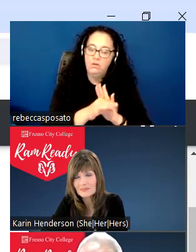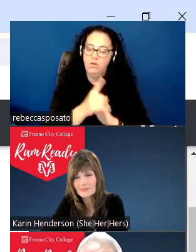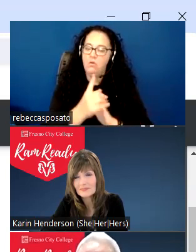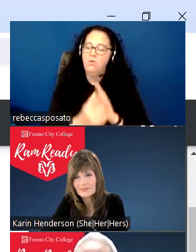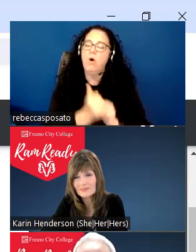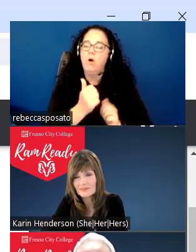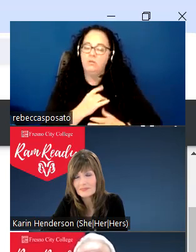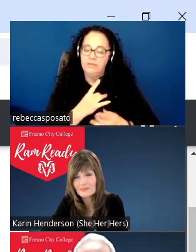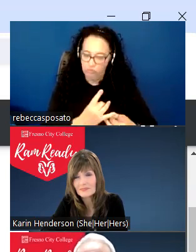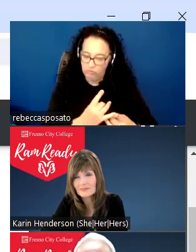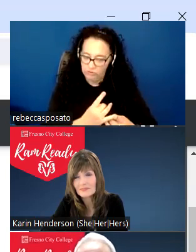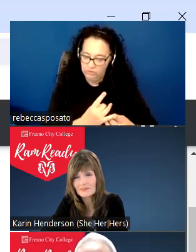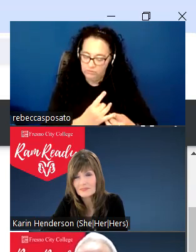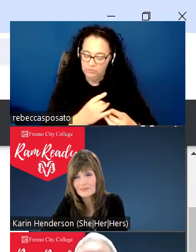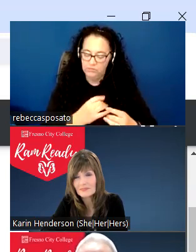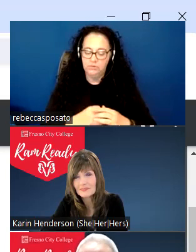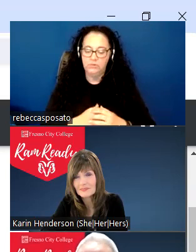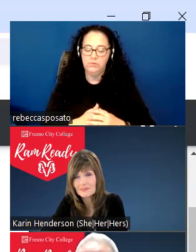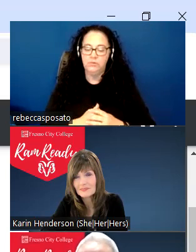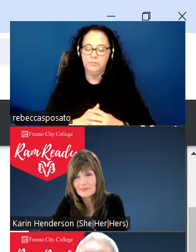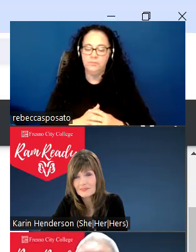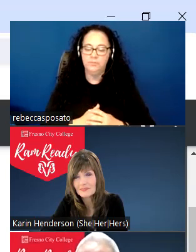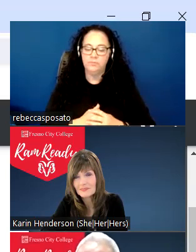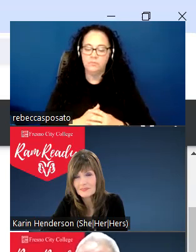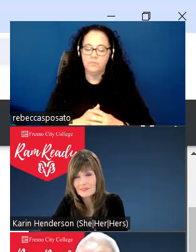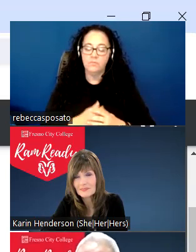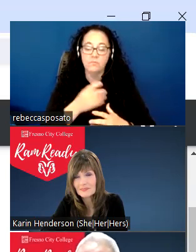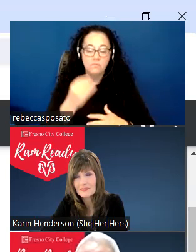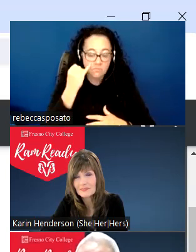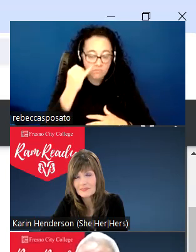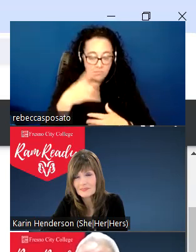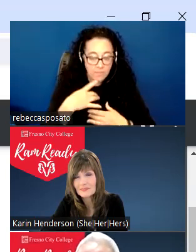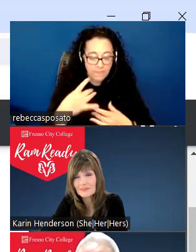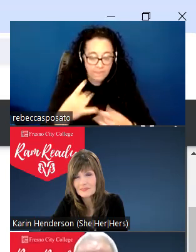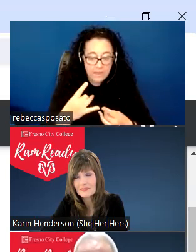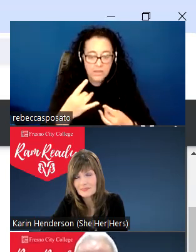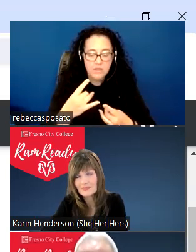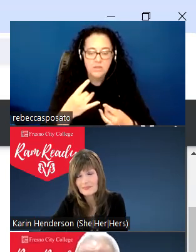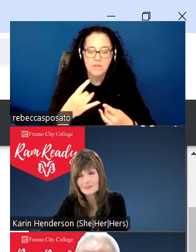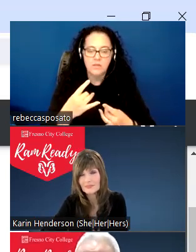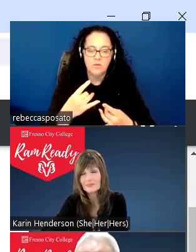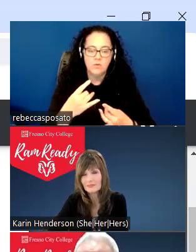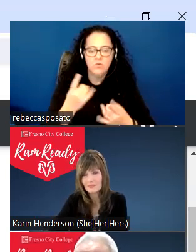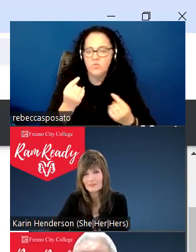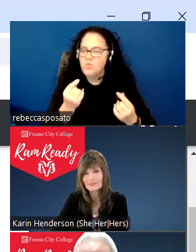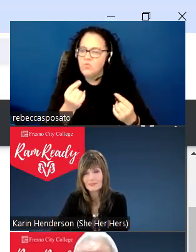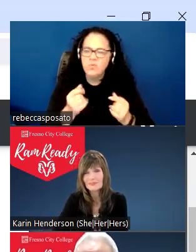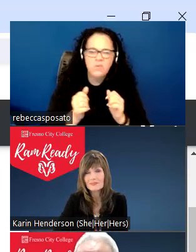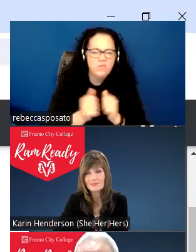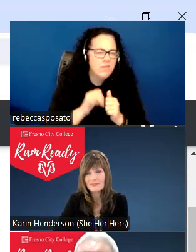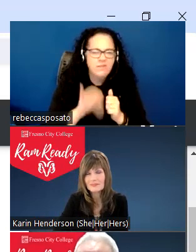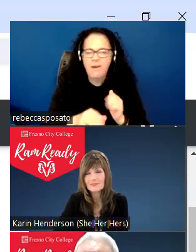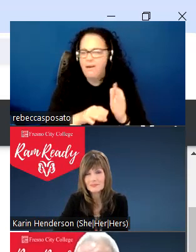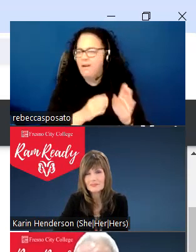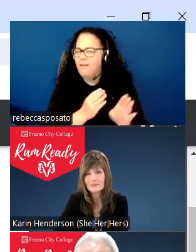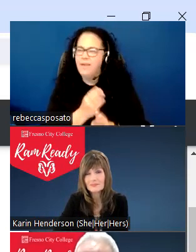interesting. And if you're interested in knowing, what can I do with this major? What kind of career I